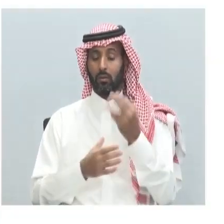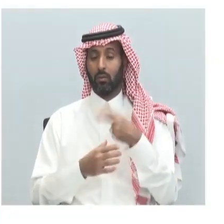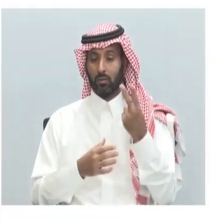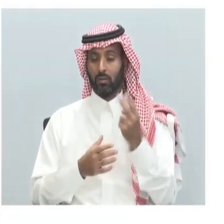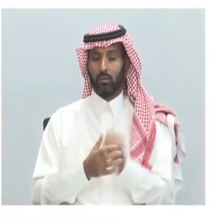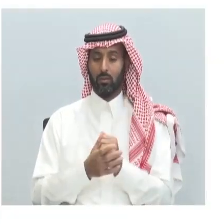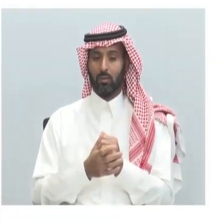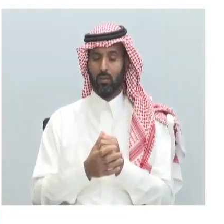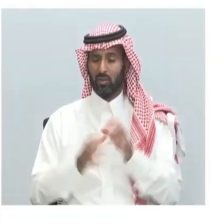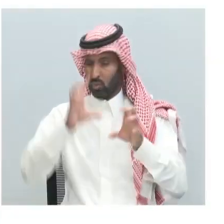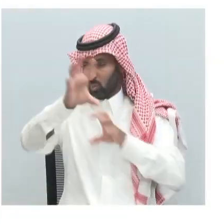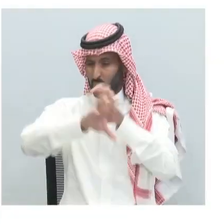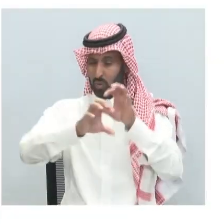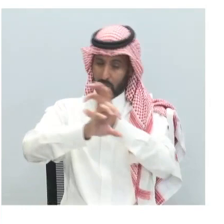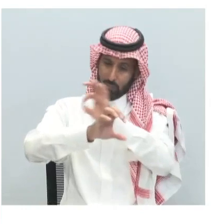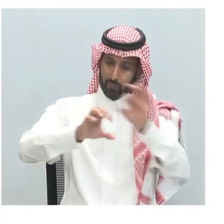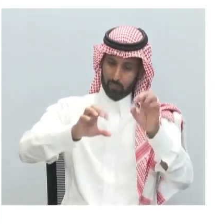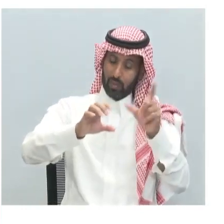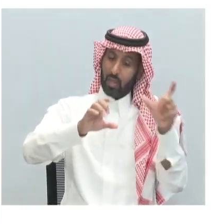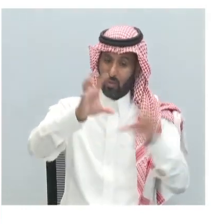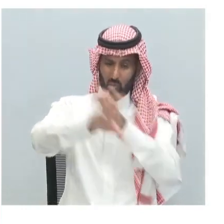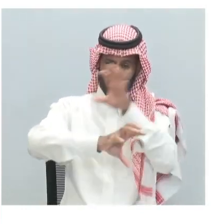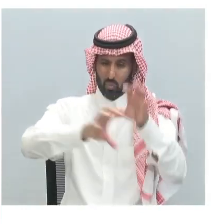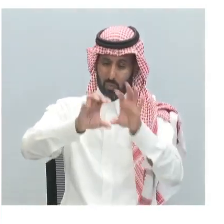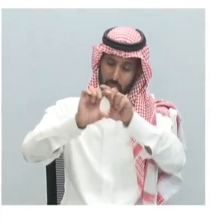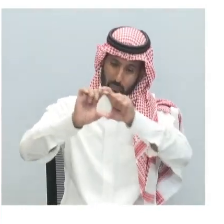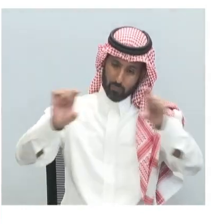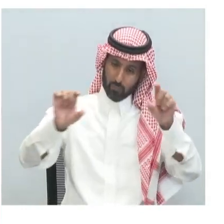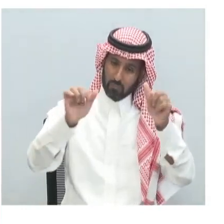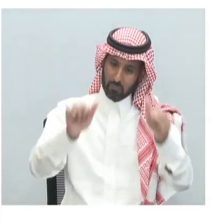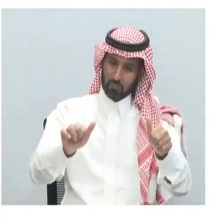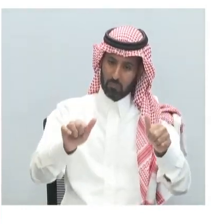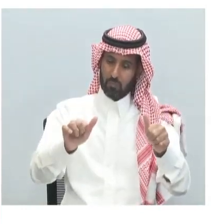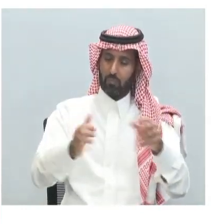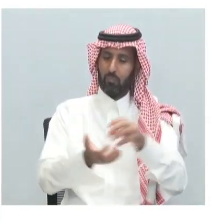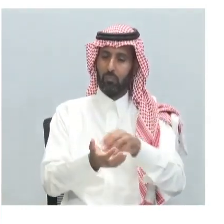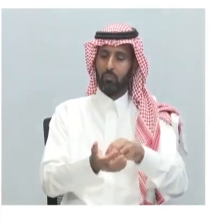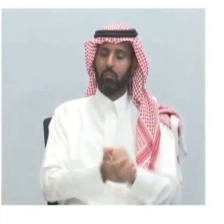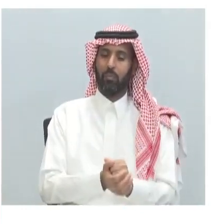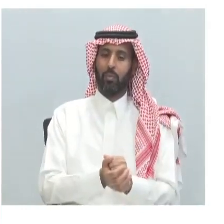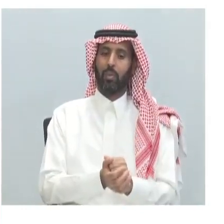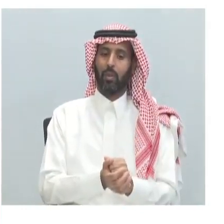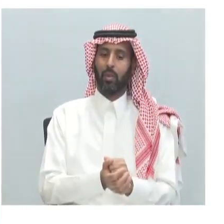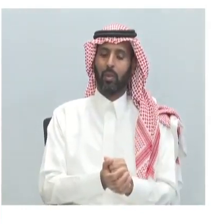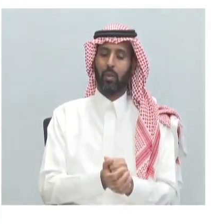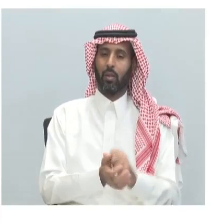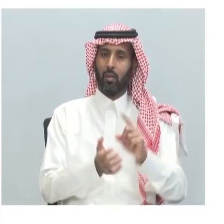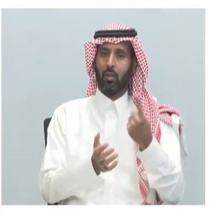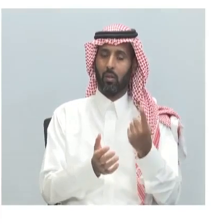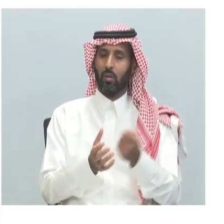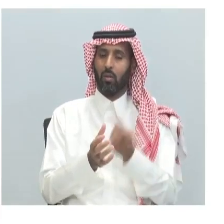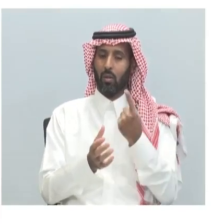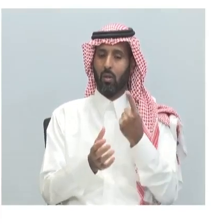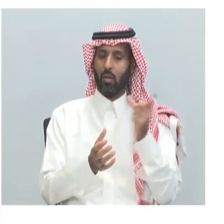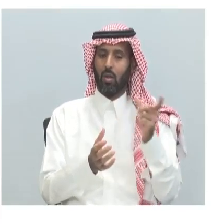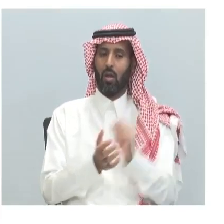two, unscramble and write the words. Unscramble means make it in the right order. Okay, first of all, we have